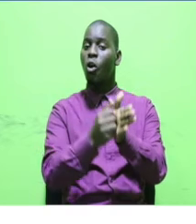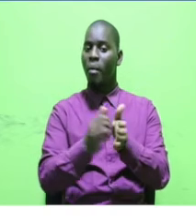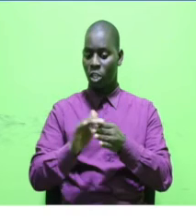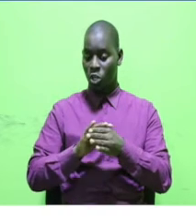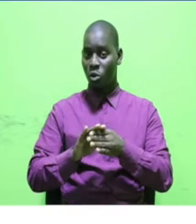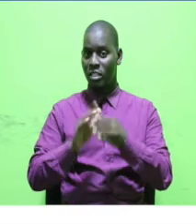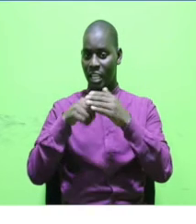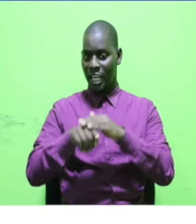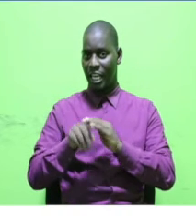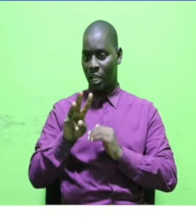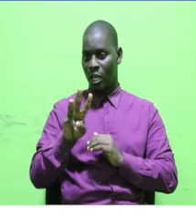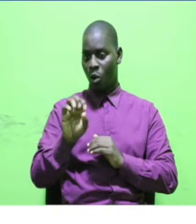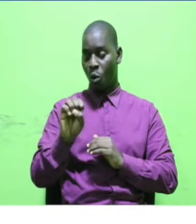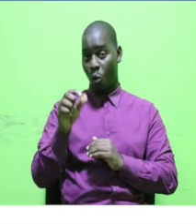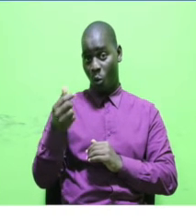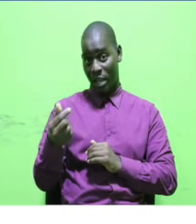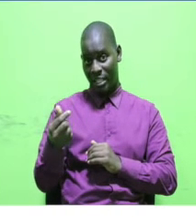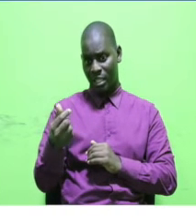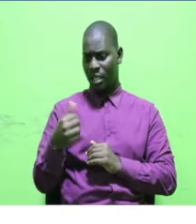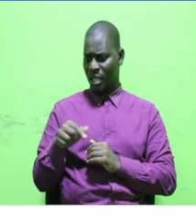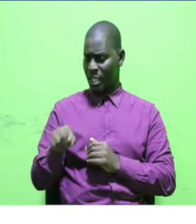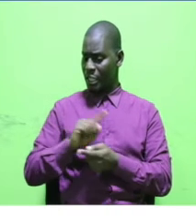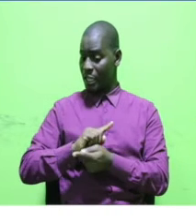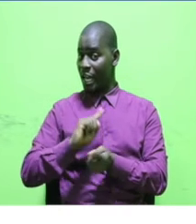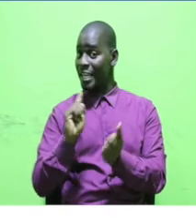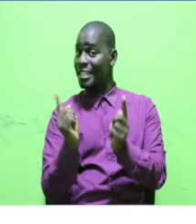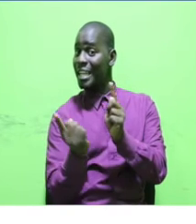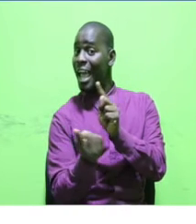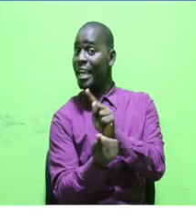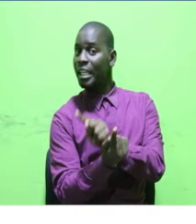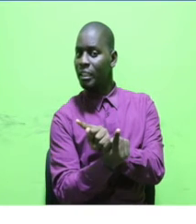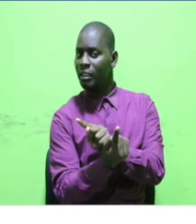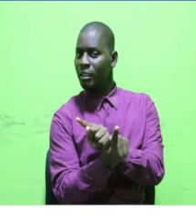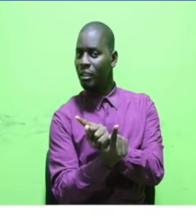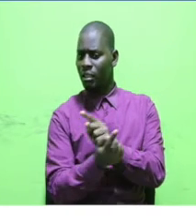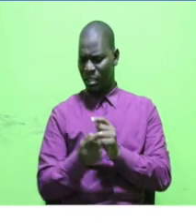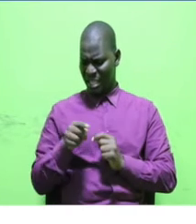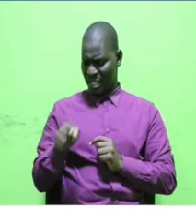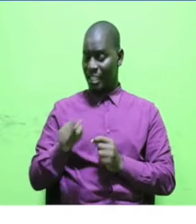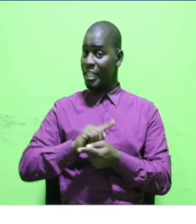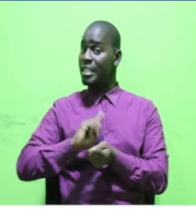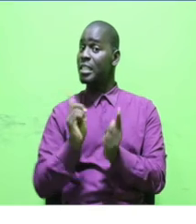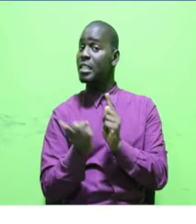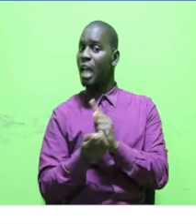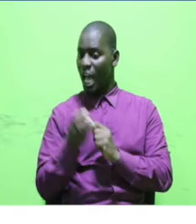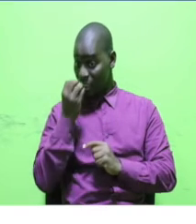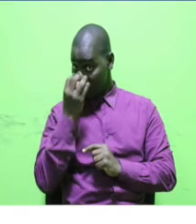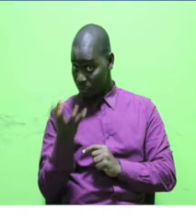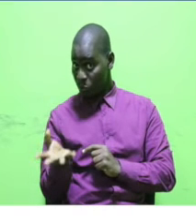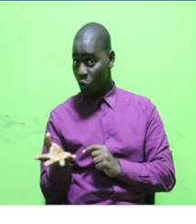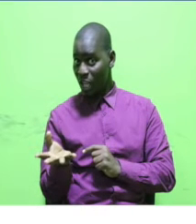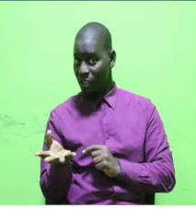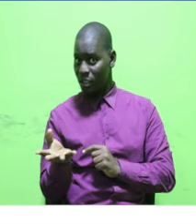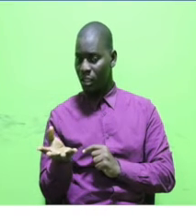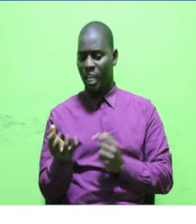This method is commonly used for hazardous waste. Recycling. This involves turning